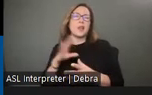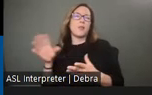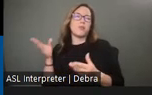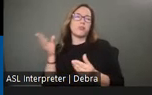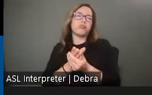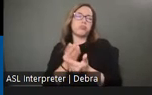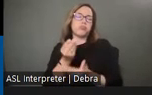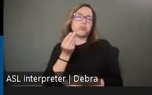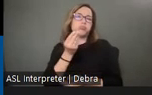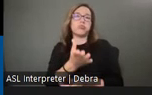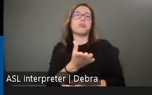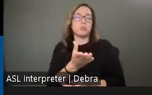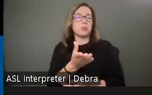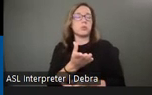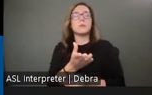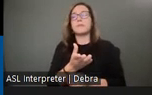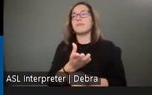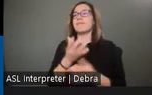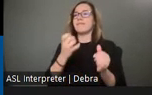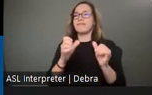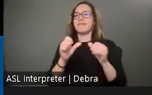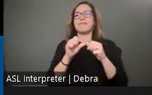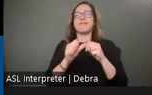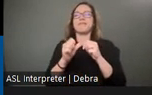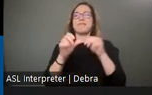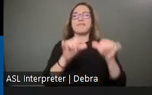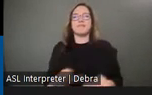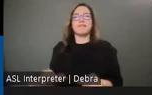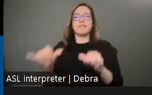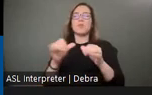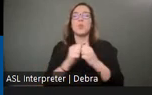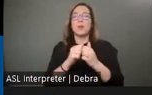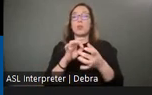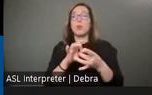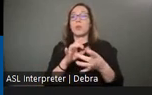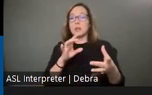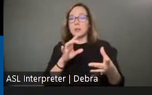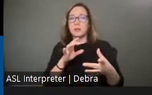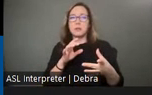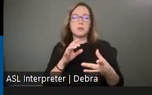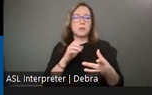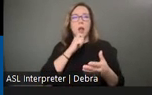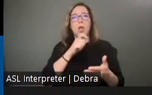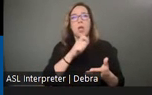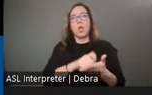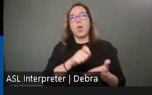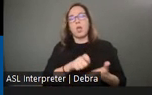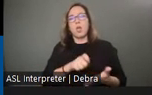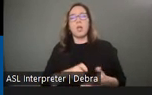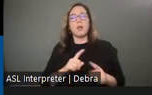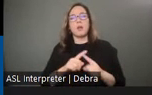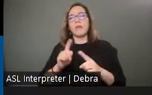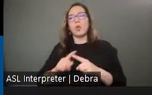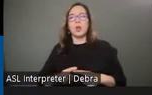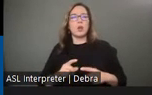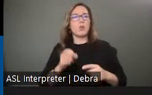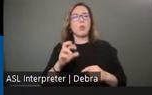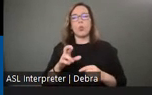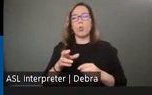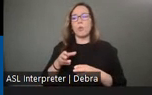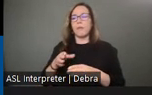it gives us now some consistency with that release, where applicants are not just writing different things, or, you know, a field office